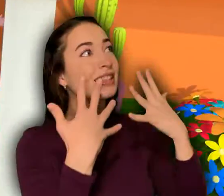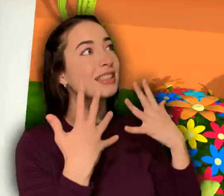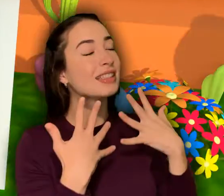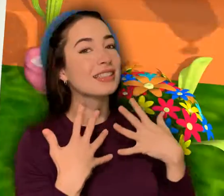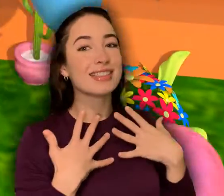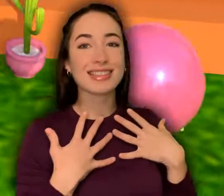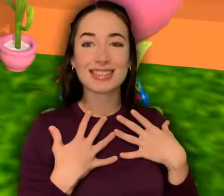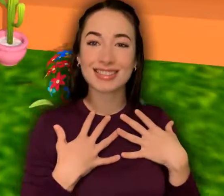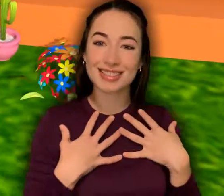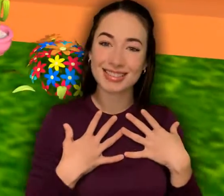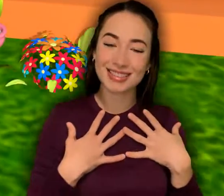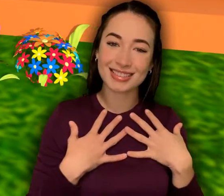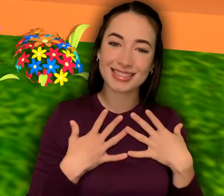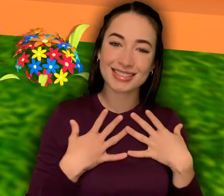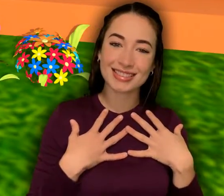bee